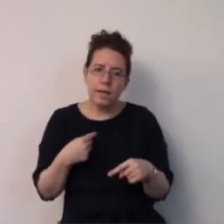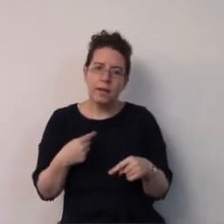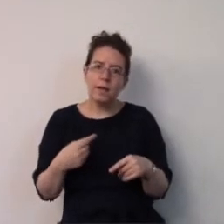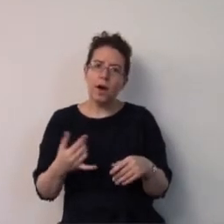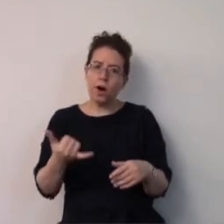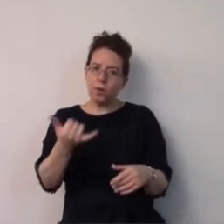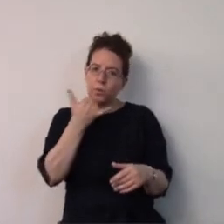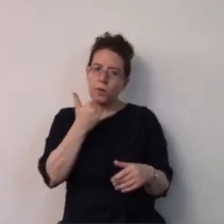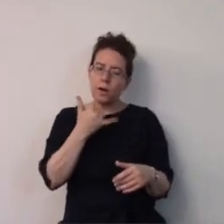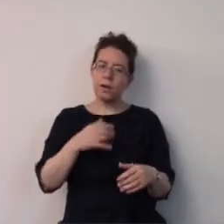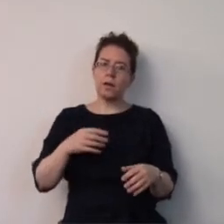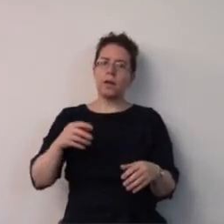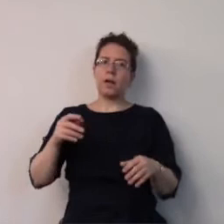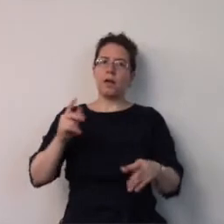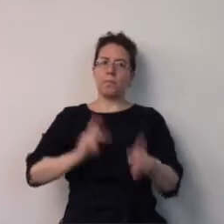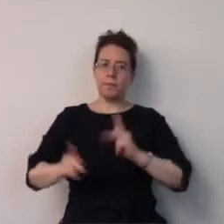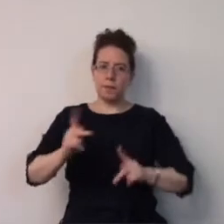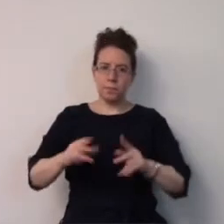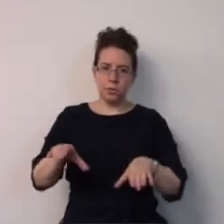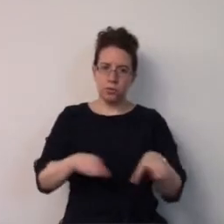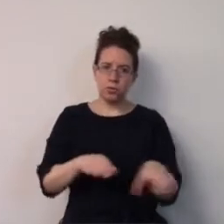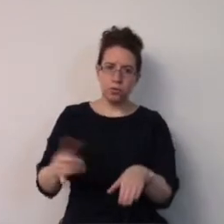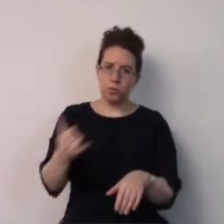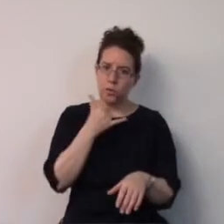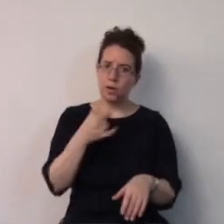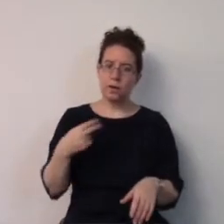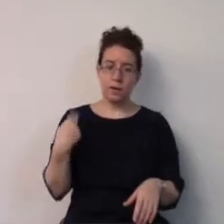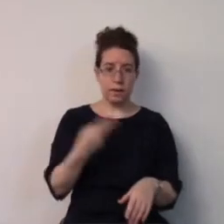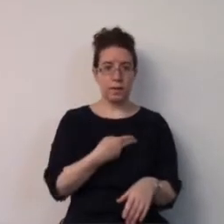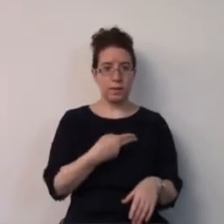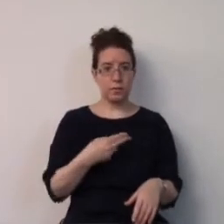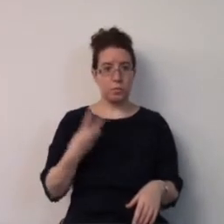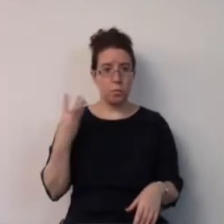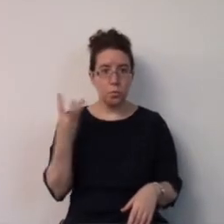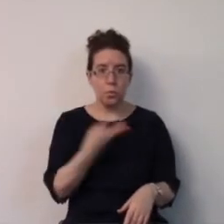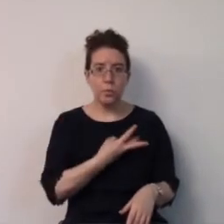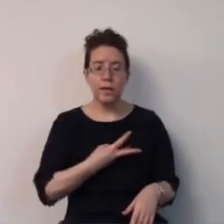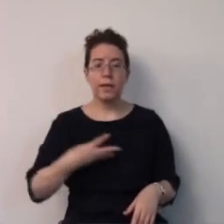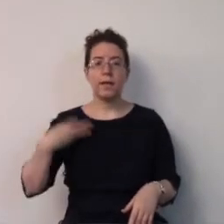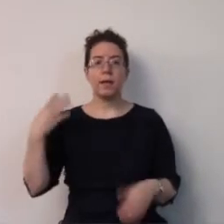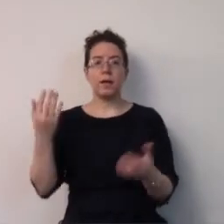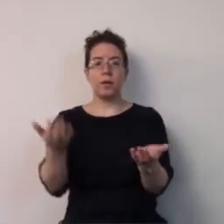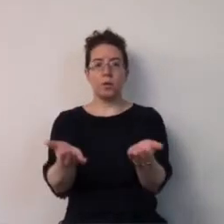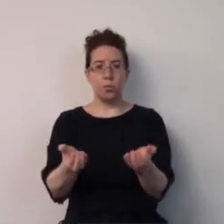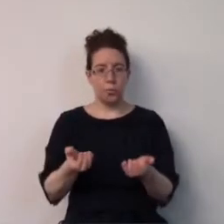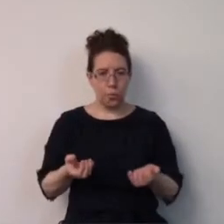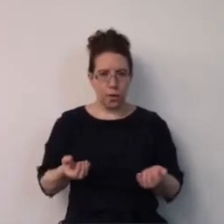Okay. They wronged us. That's true. Lord, help us. You're right. Right.